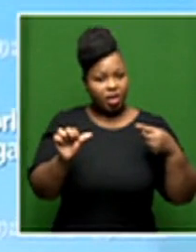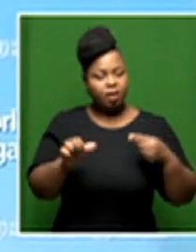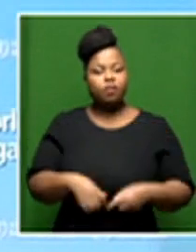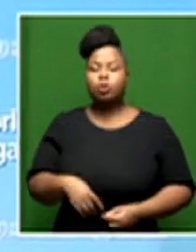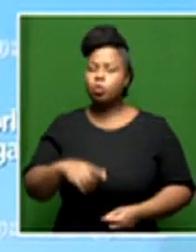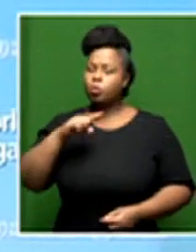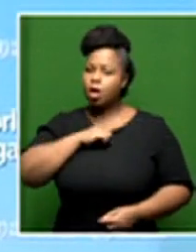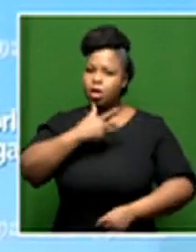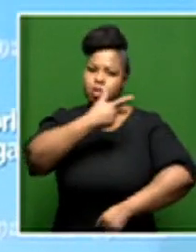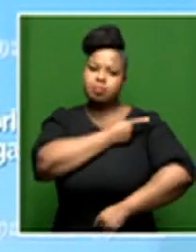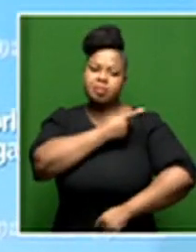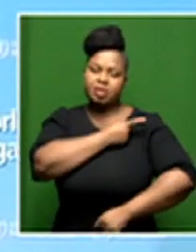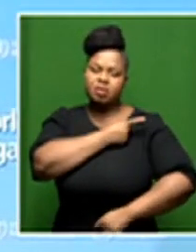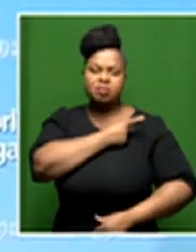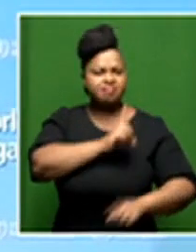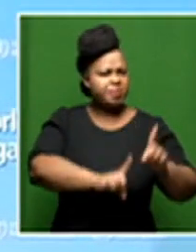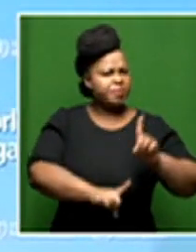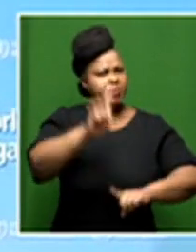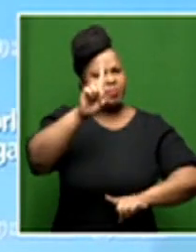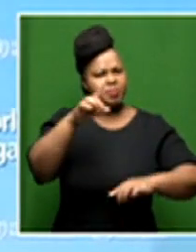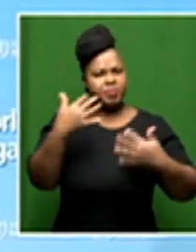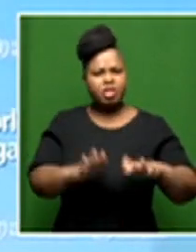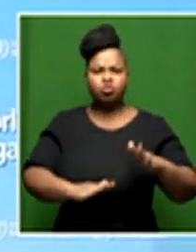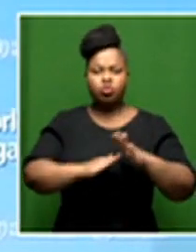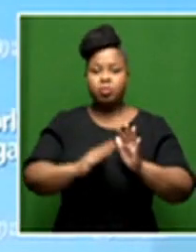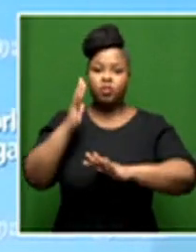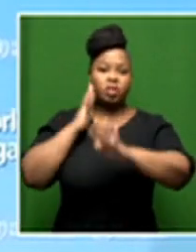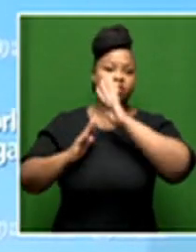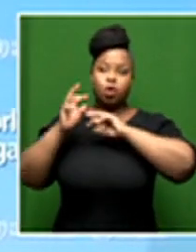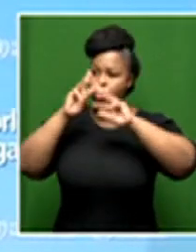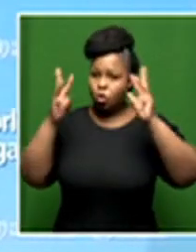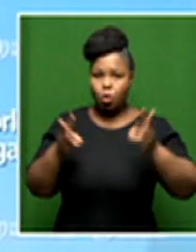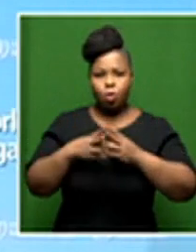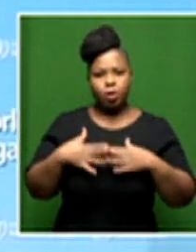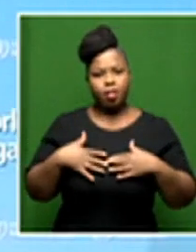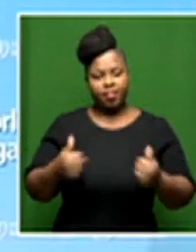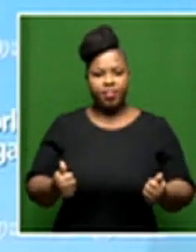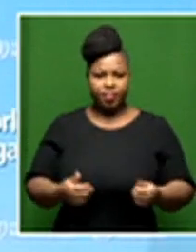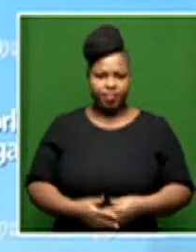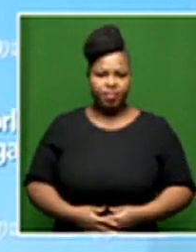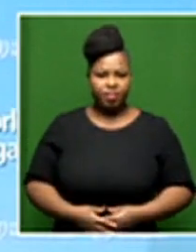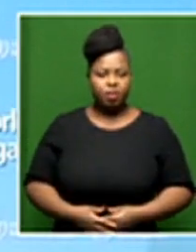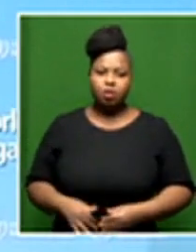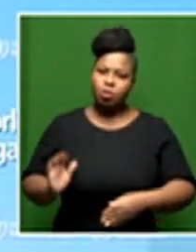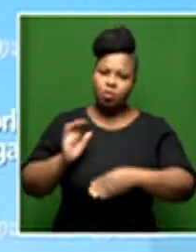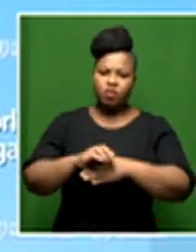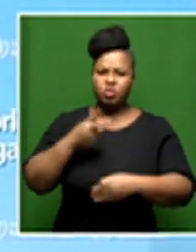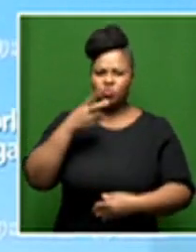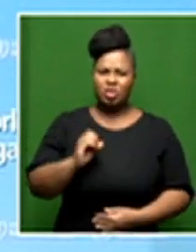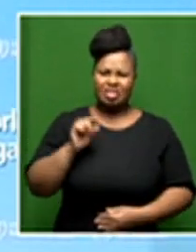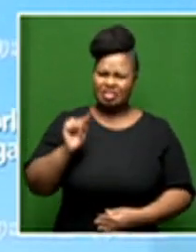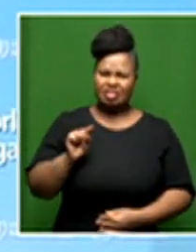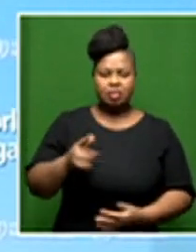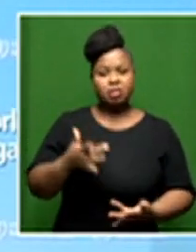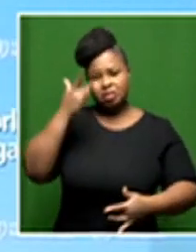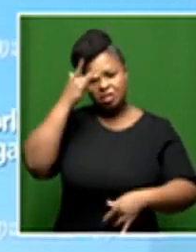Immunization is one of the greatest success stories in the history of global health. More than 20 diseases can